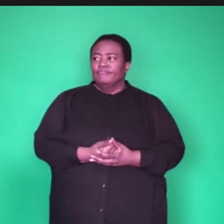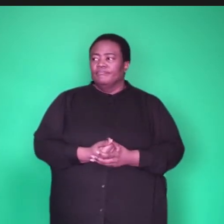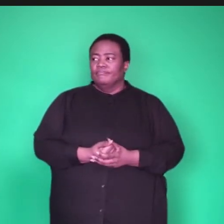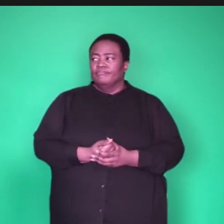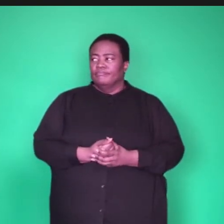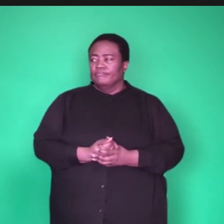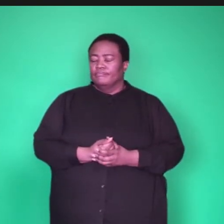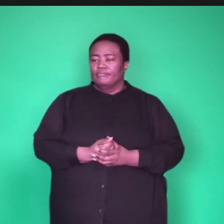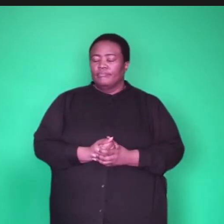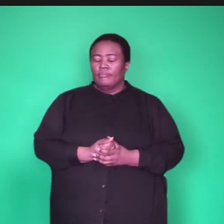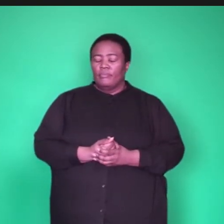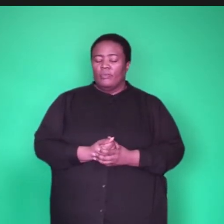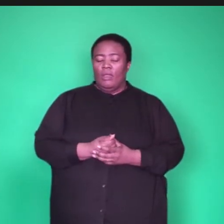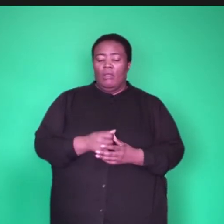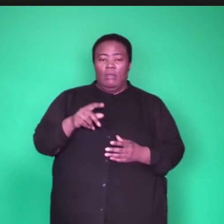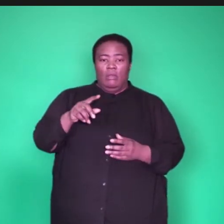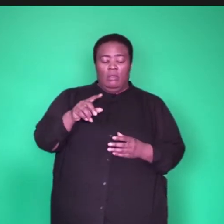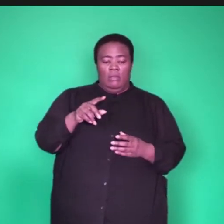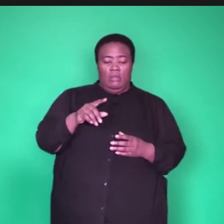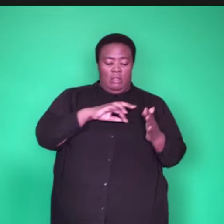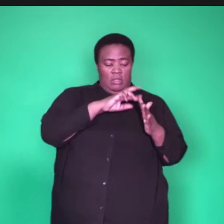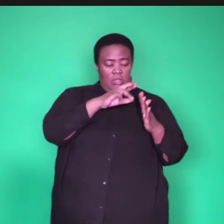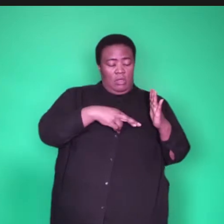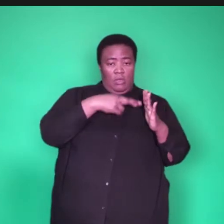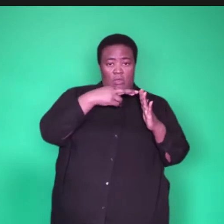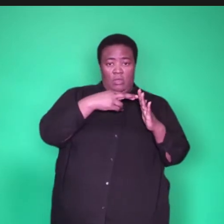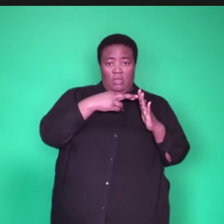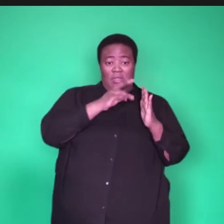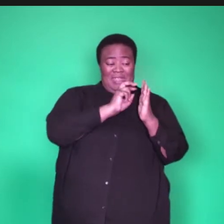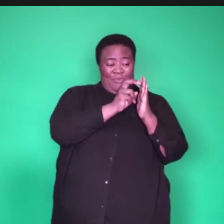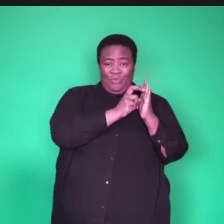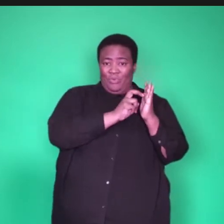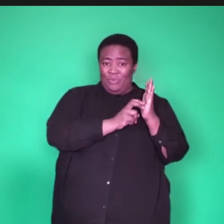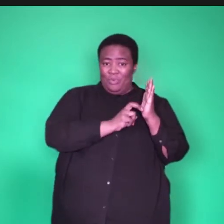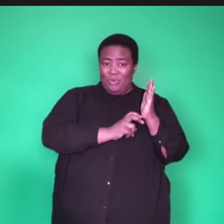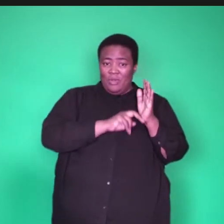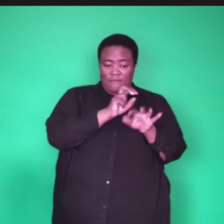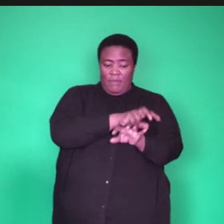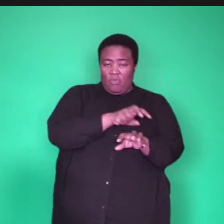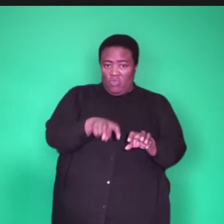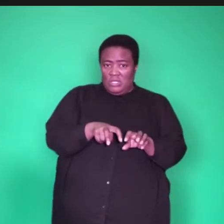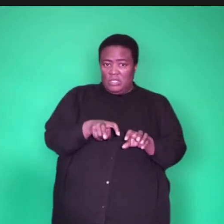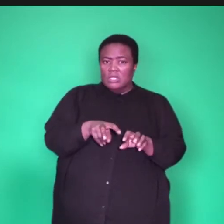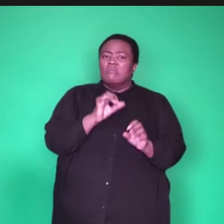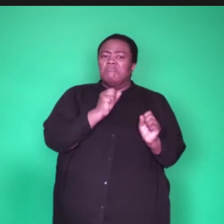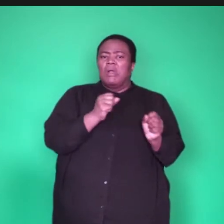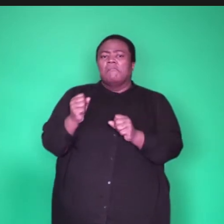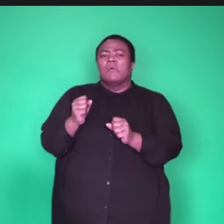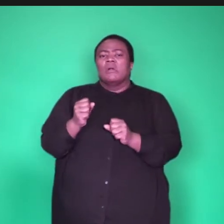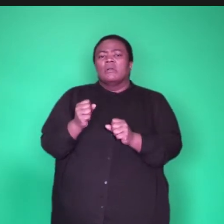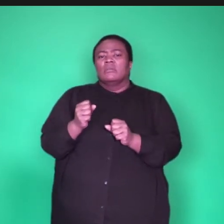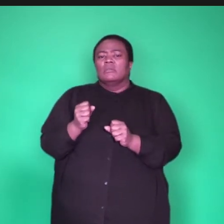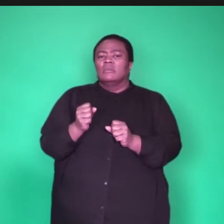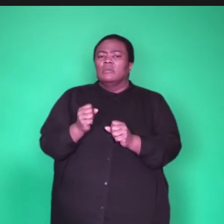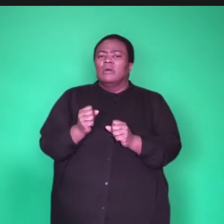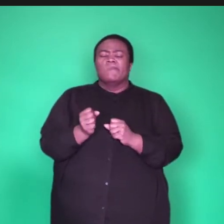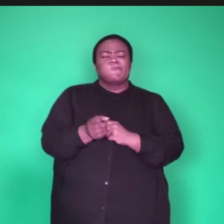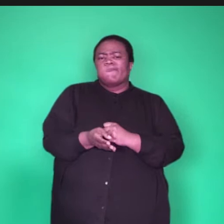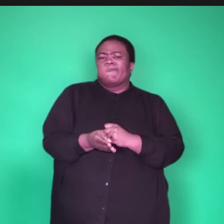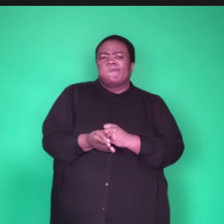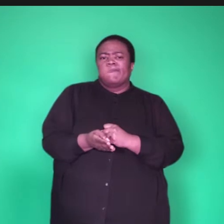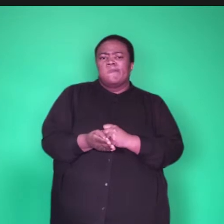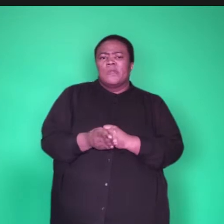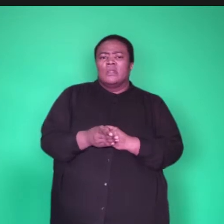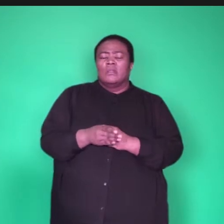the migration, the rural urban migration, is still there. It doesn't mean that it's